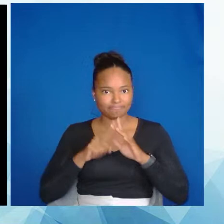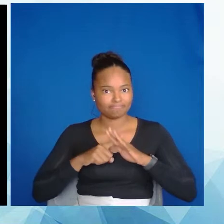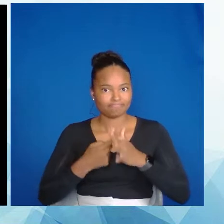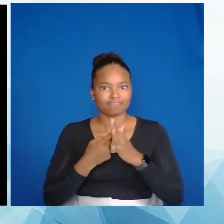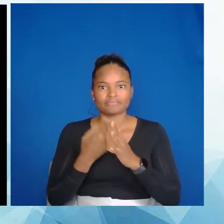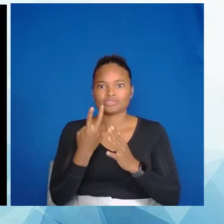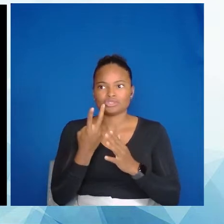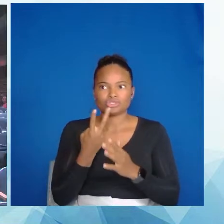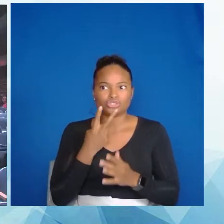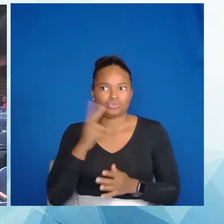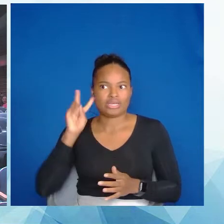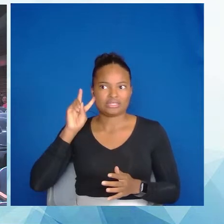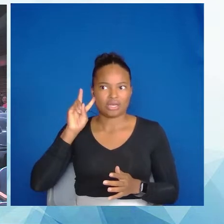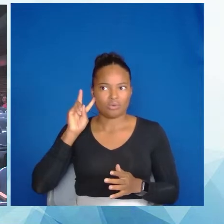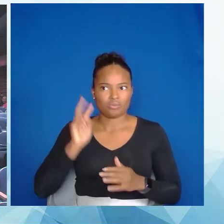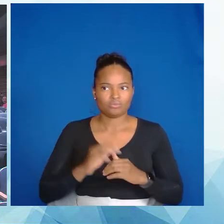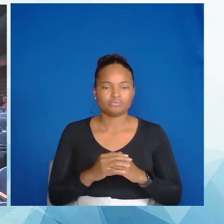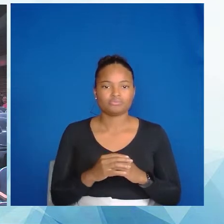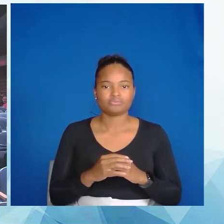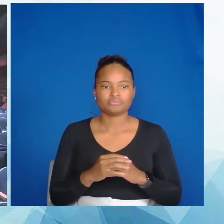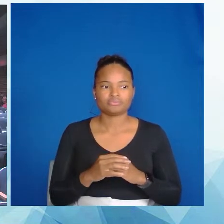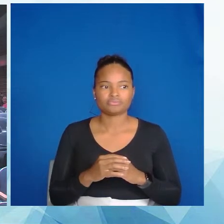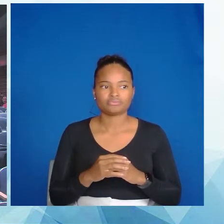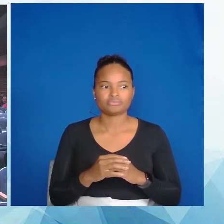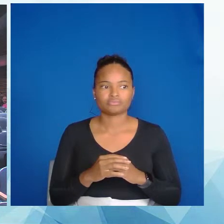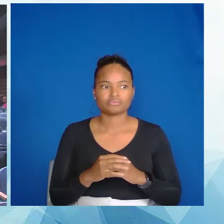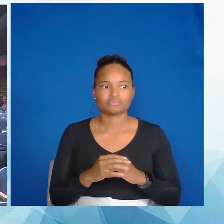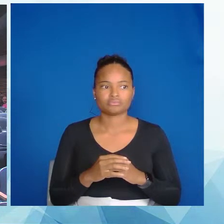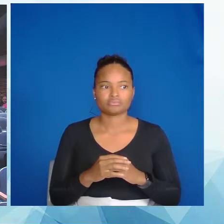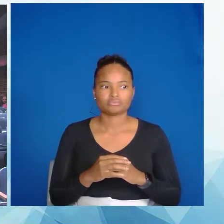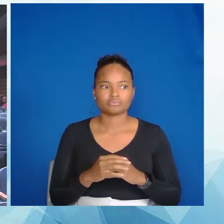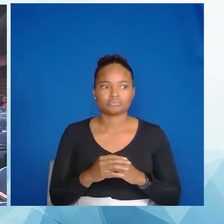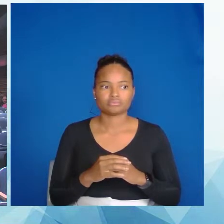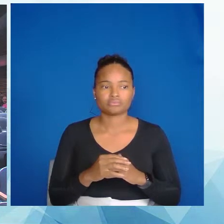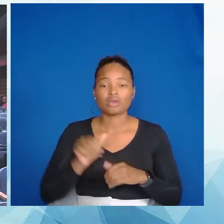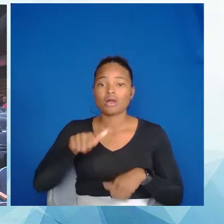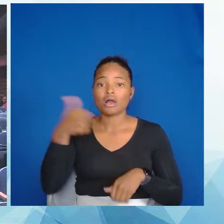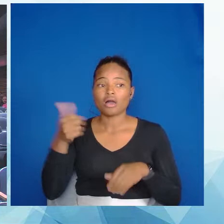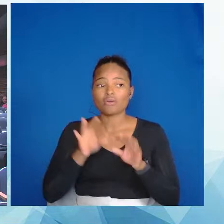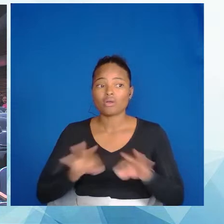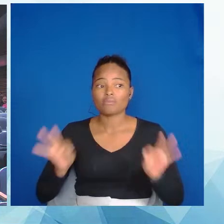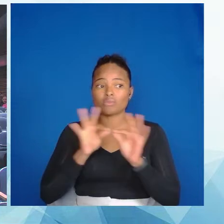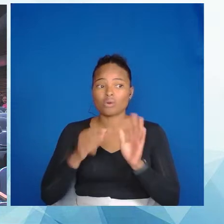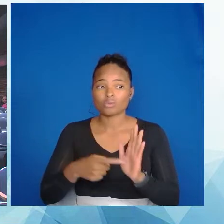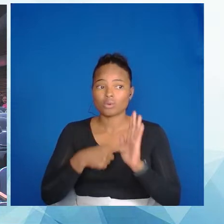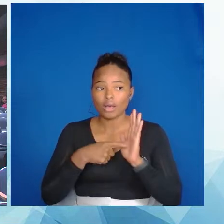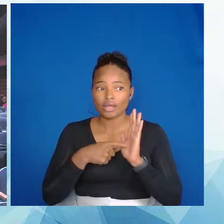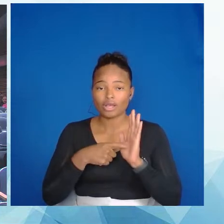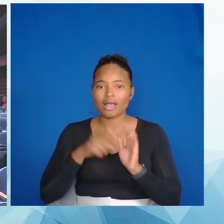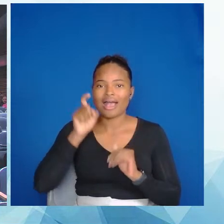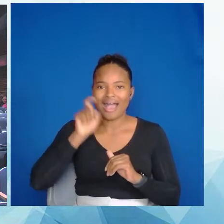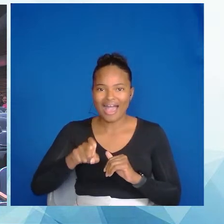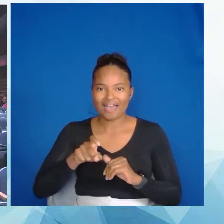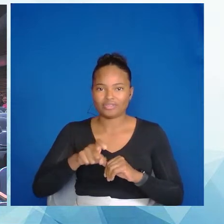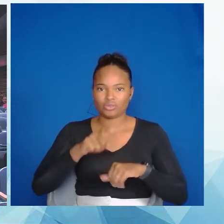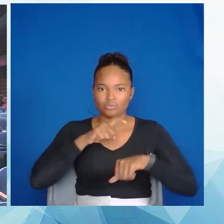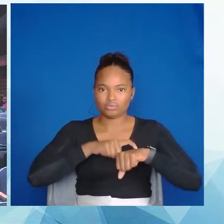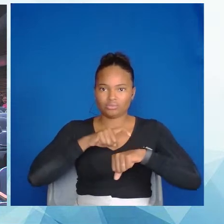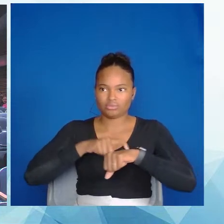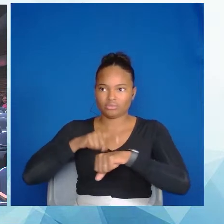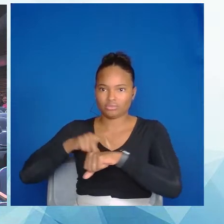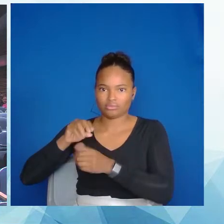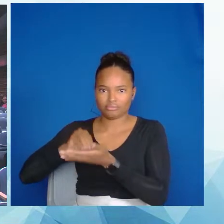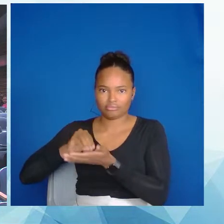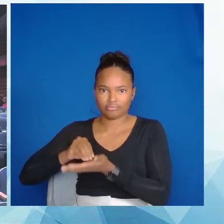And you have to make, the other important requirement is you have to make minutes or audio recordings